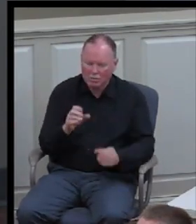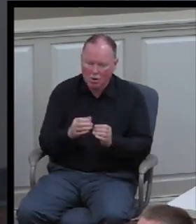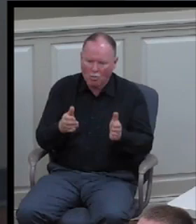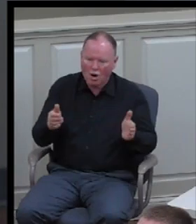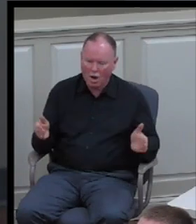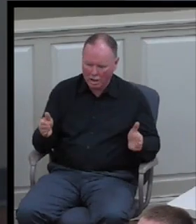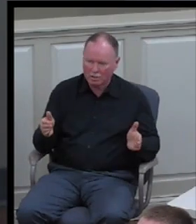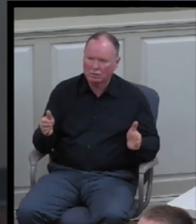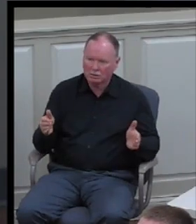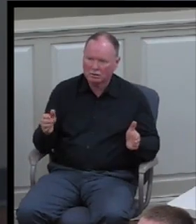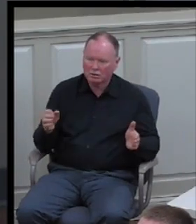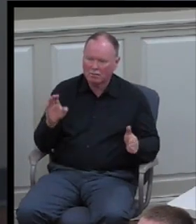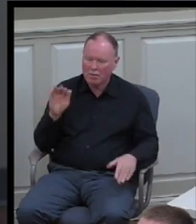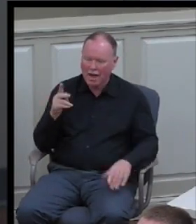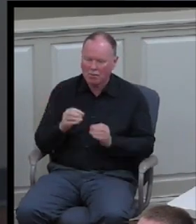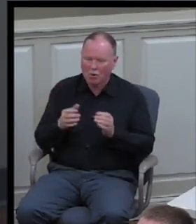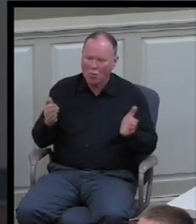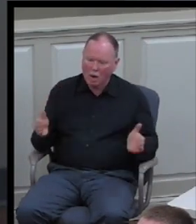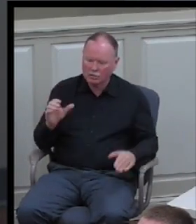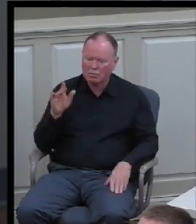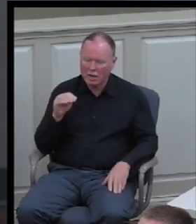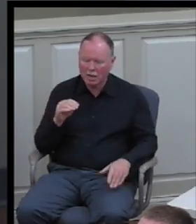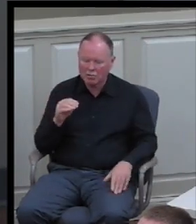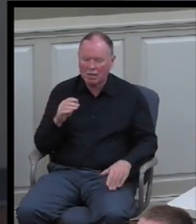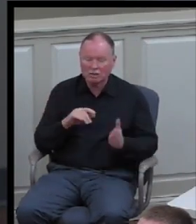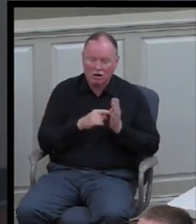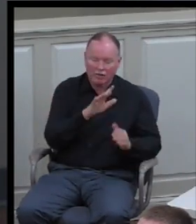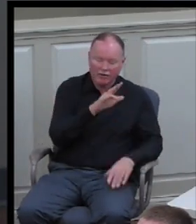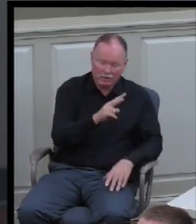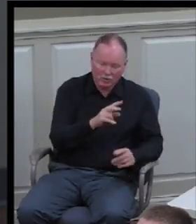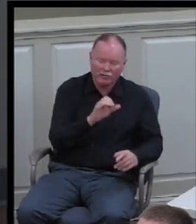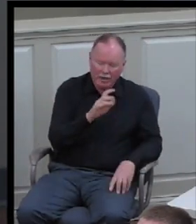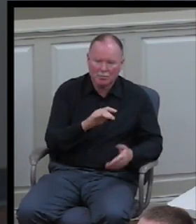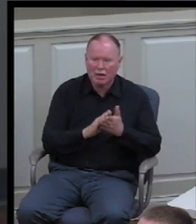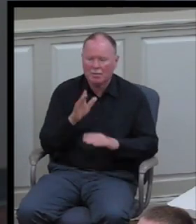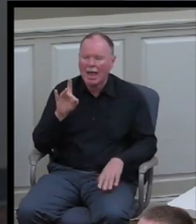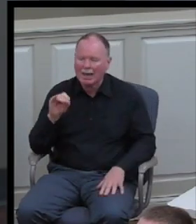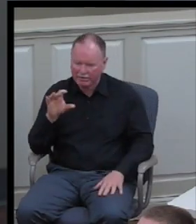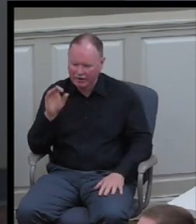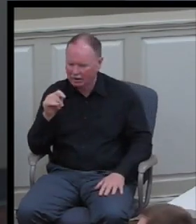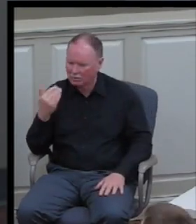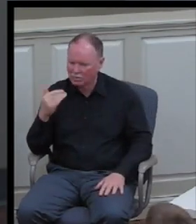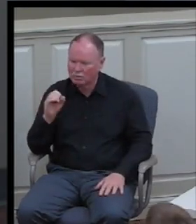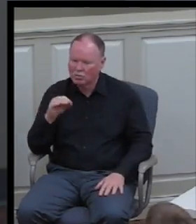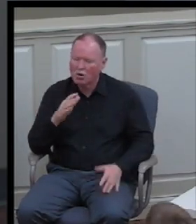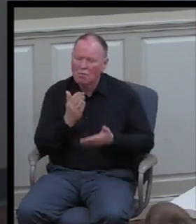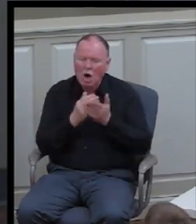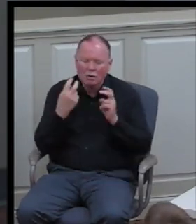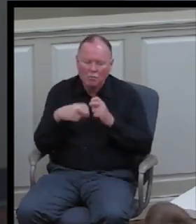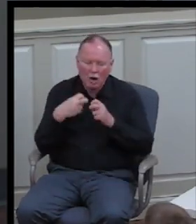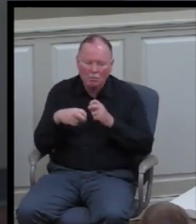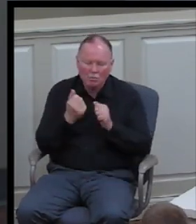The bank was laid farther back. So the beam went from being 52 feet to 80 feet. And part of the issue with